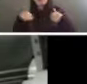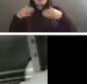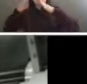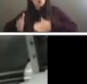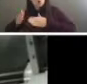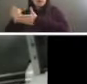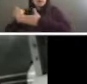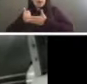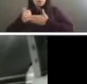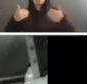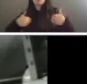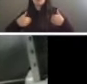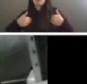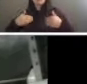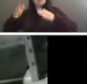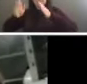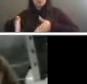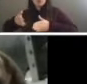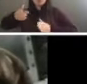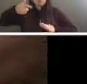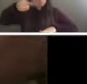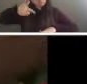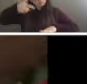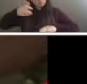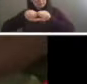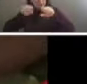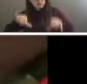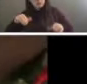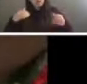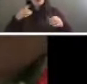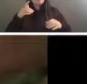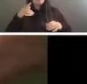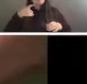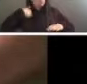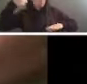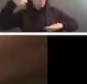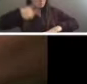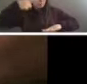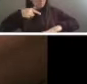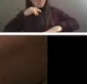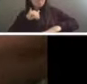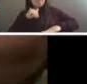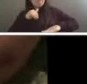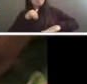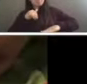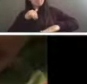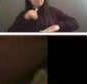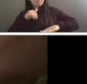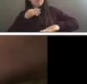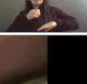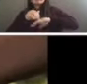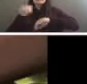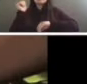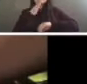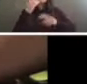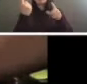manual encoding station where the bag will go to them. They'll scan the bag tag with a hand scanner and send it to where it needs to